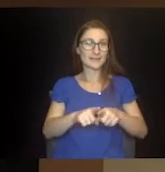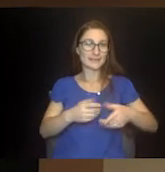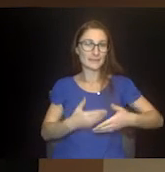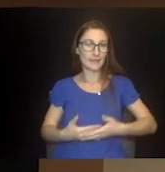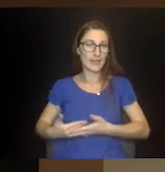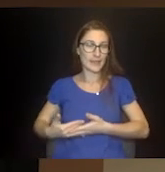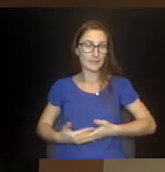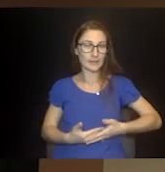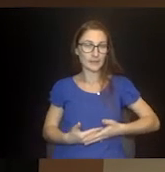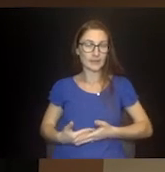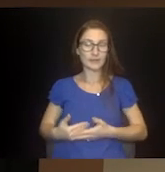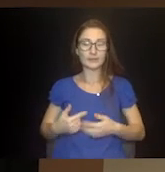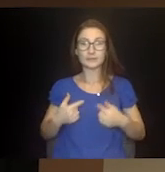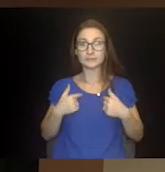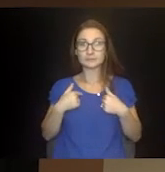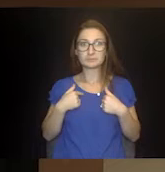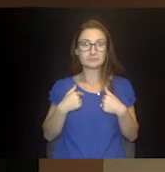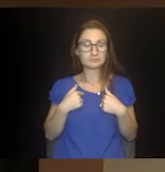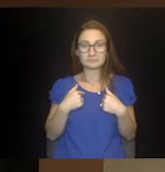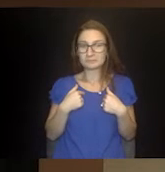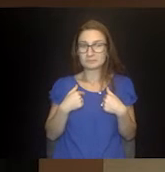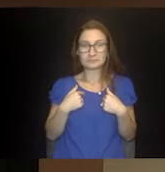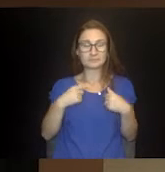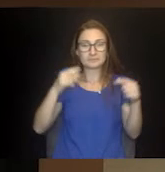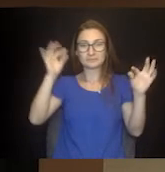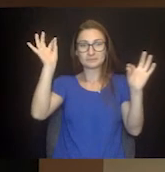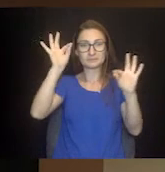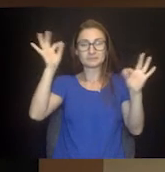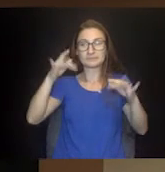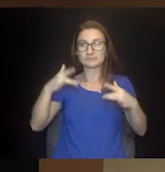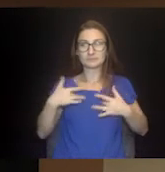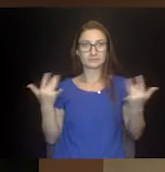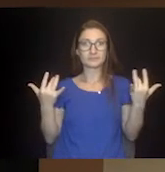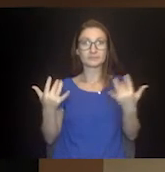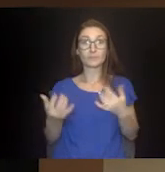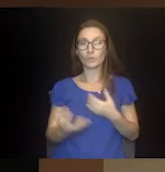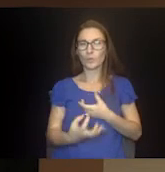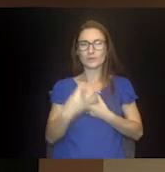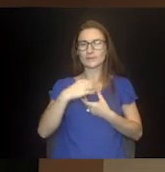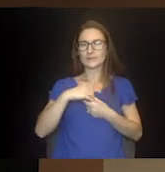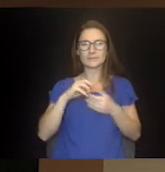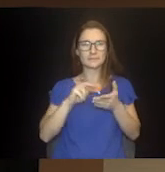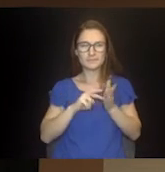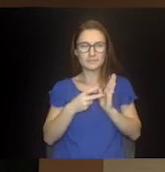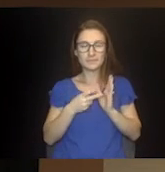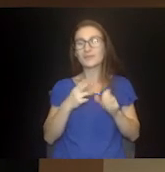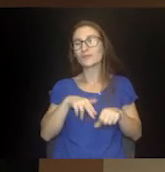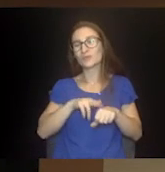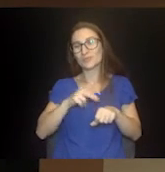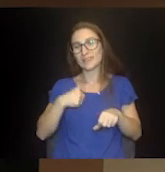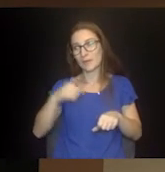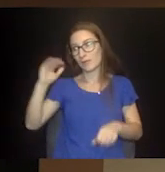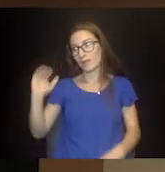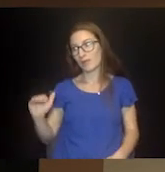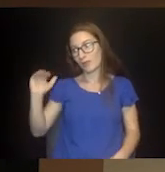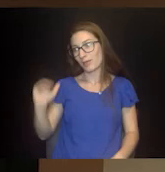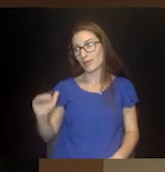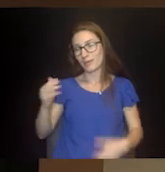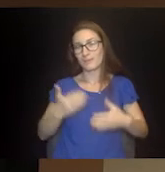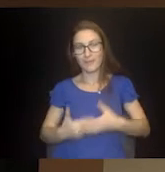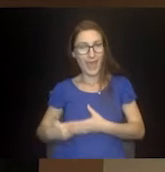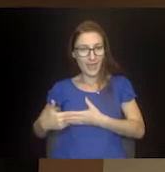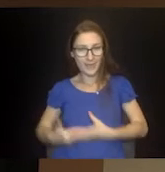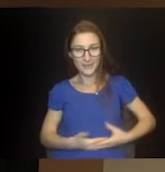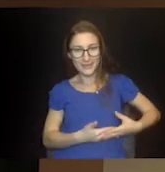brought me here to cafe when I was a baby, I didn't really know what it was or what autism was. Well, because of course